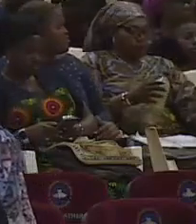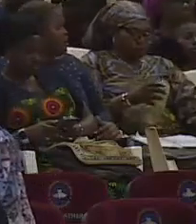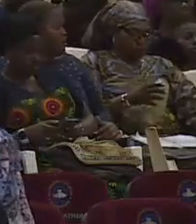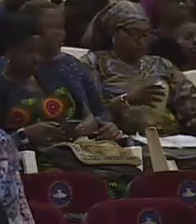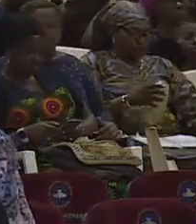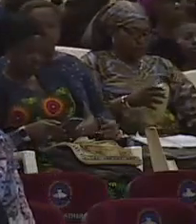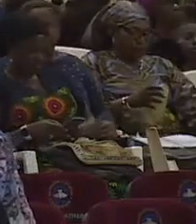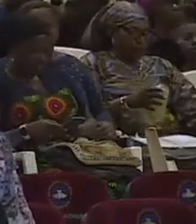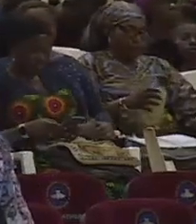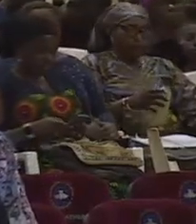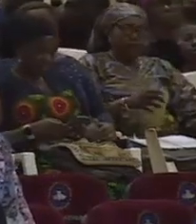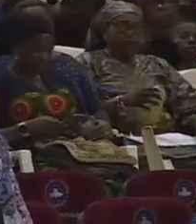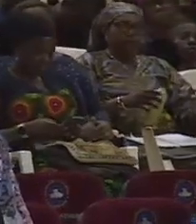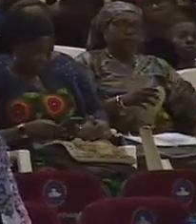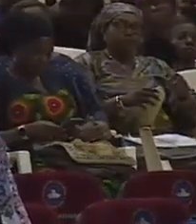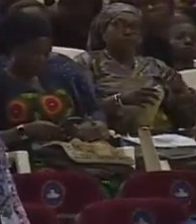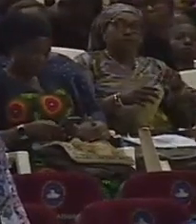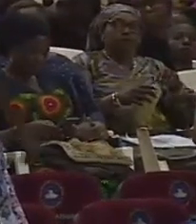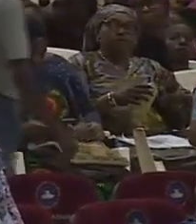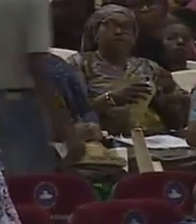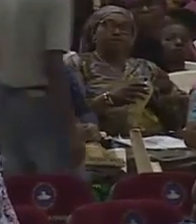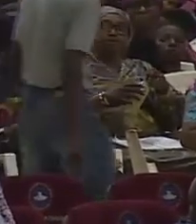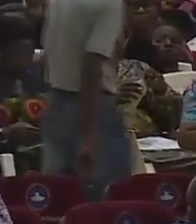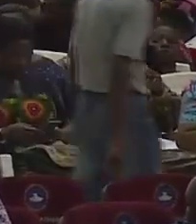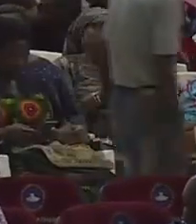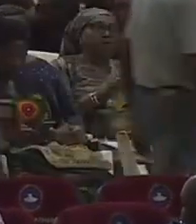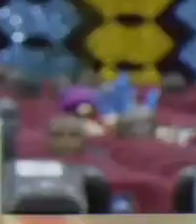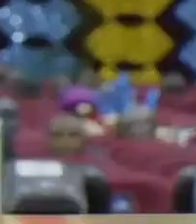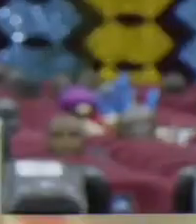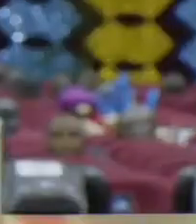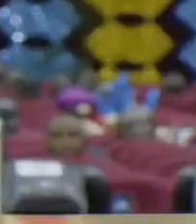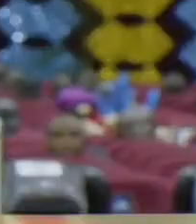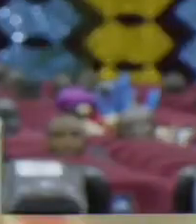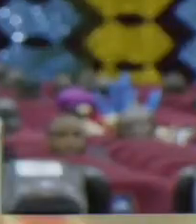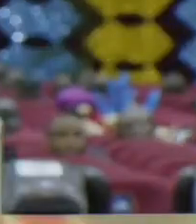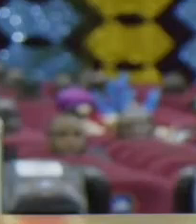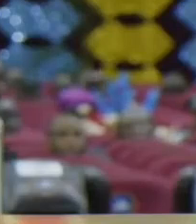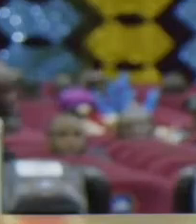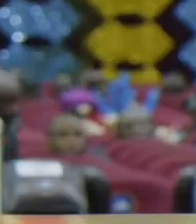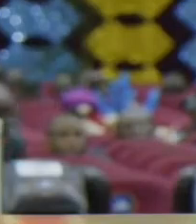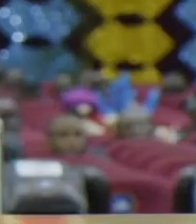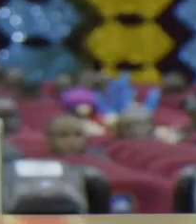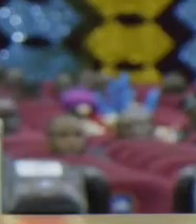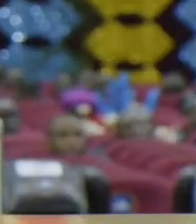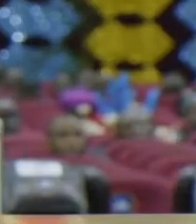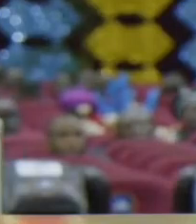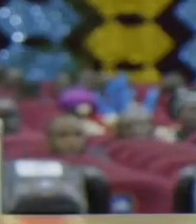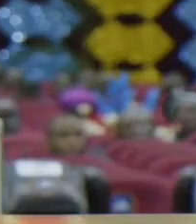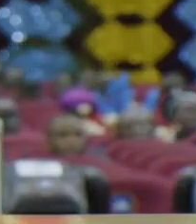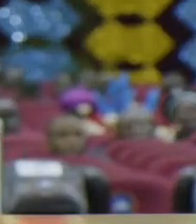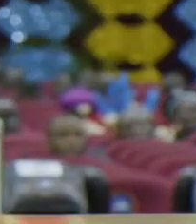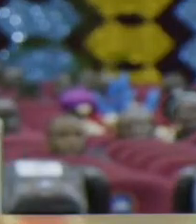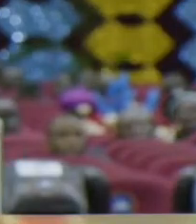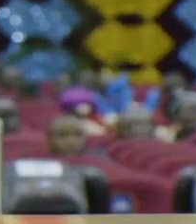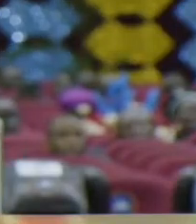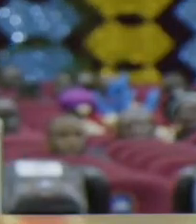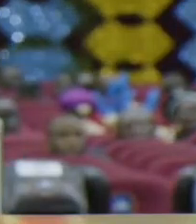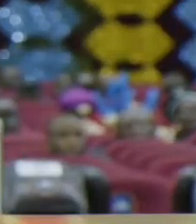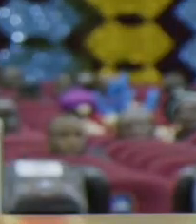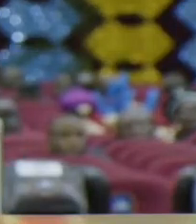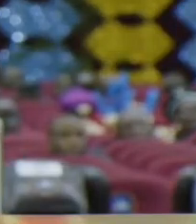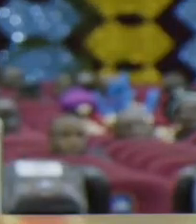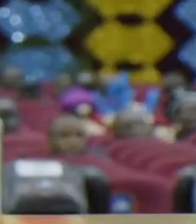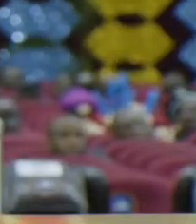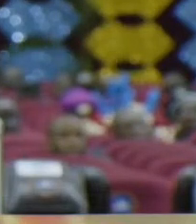by our parents in the Lord, our father and our mother, Pa Enoch, Adejare,